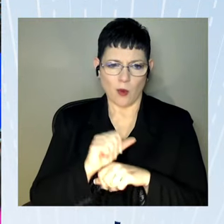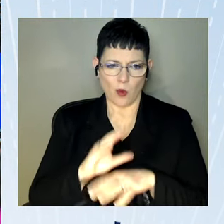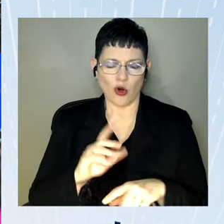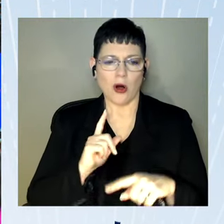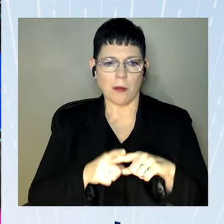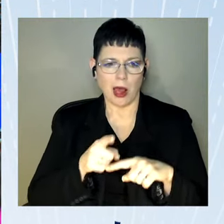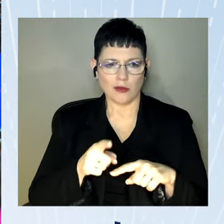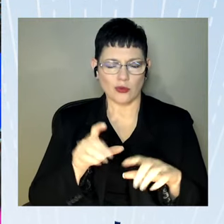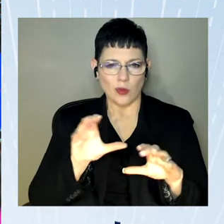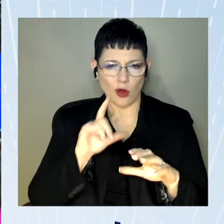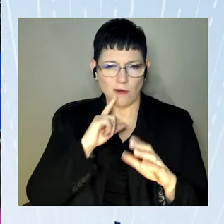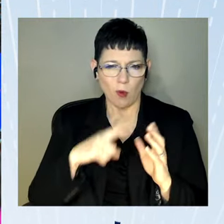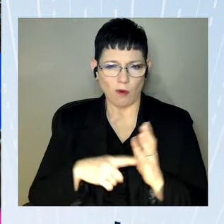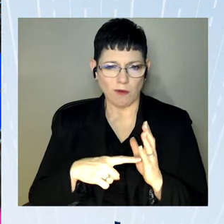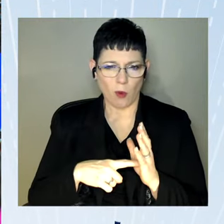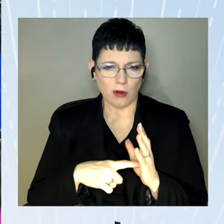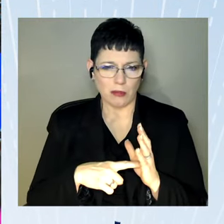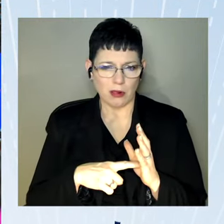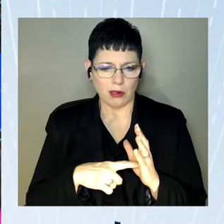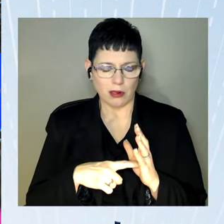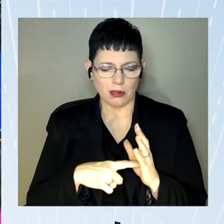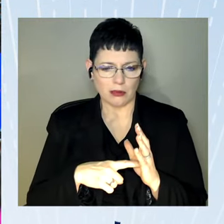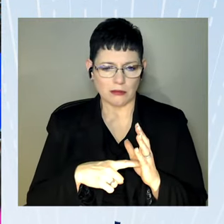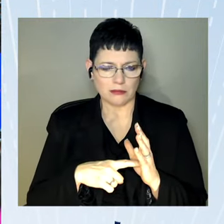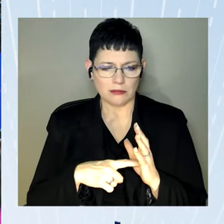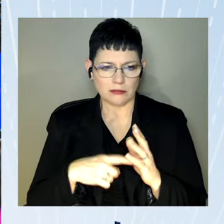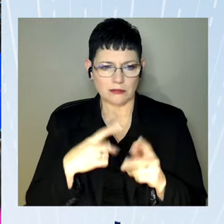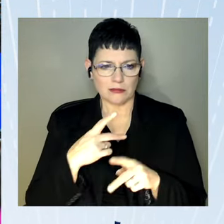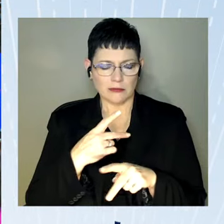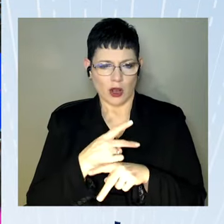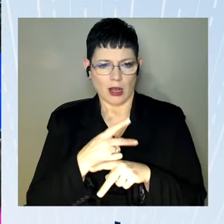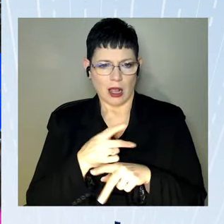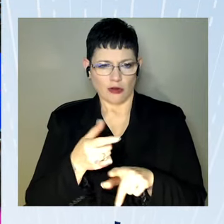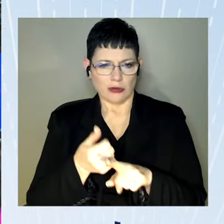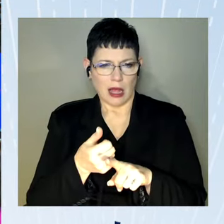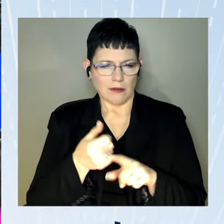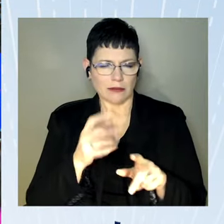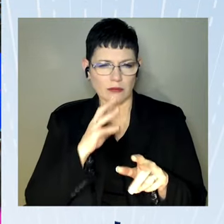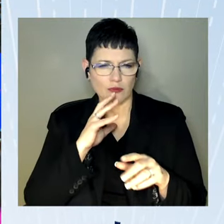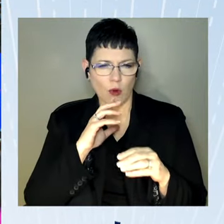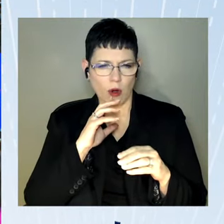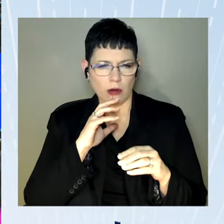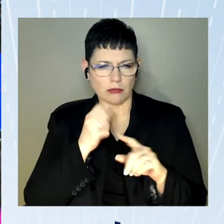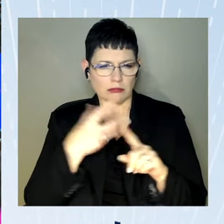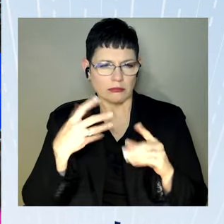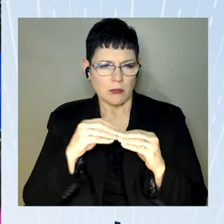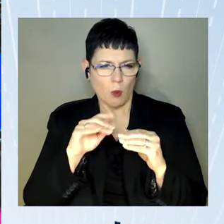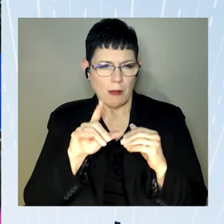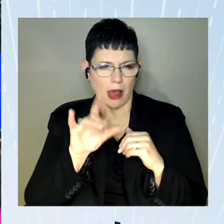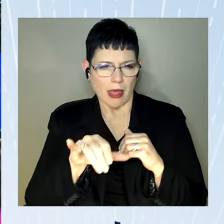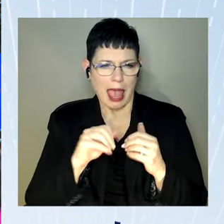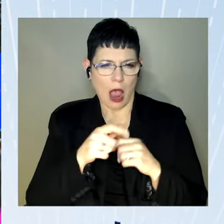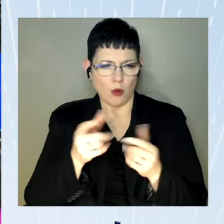affordable child care yourself. Can you talk about both of those roles and how you can manage both at the same